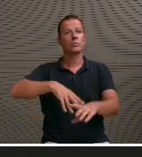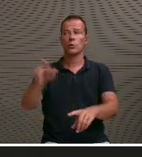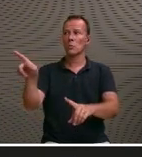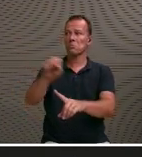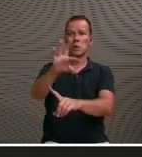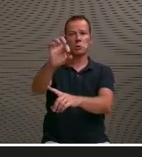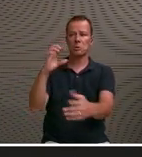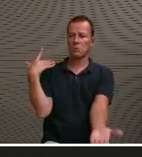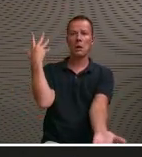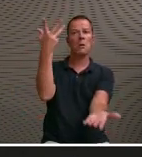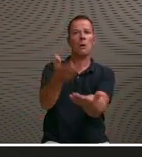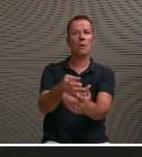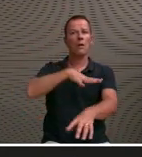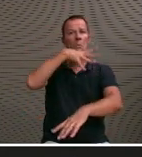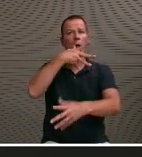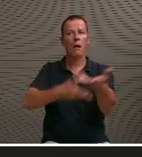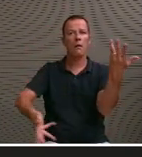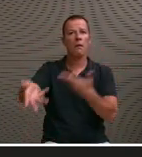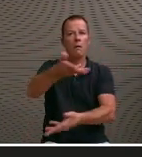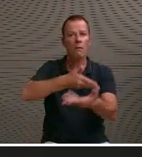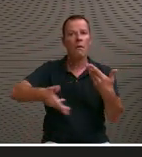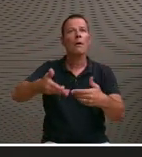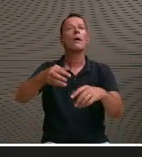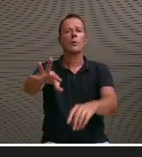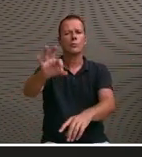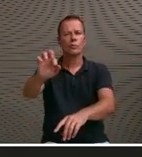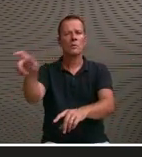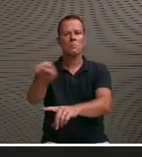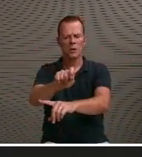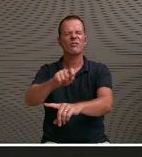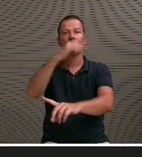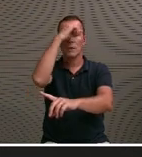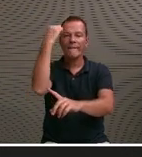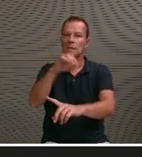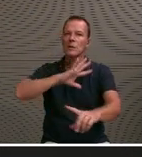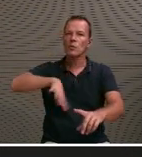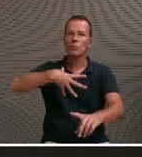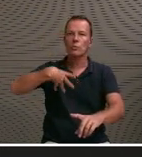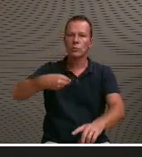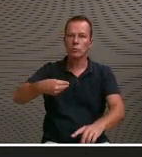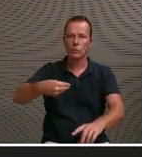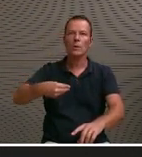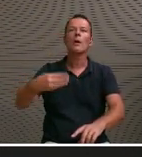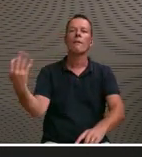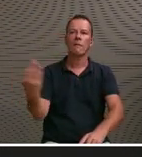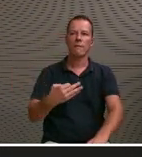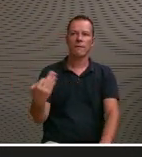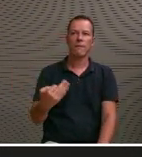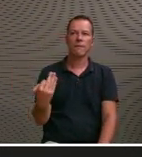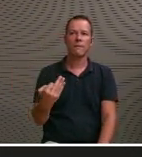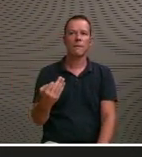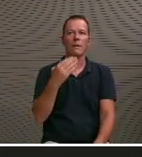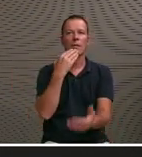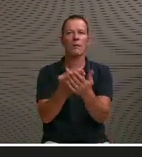notice that it's been quite a busy 18 months geopolitically and around our world. That certainly makes managing the energy trilemma of